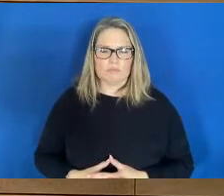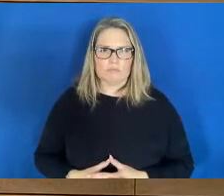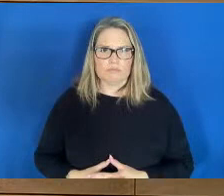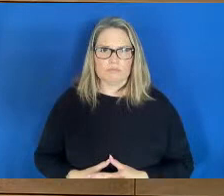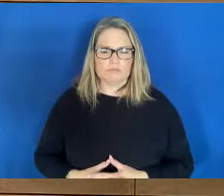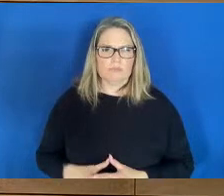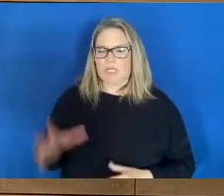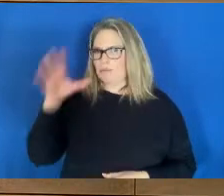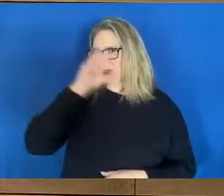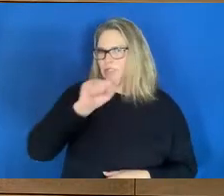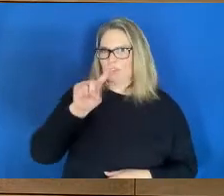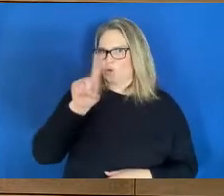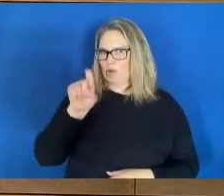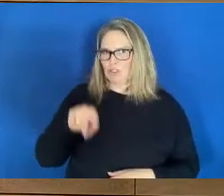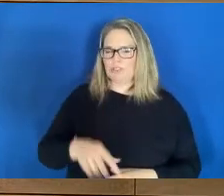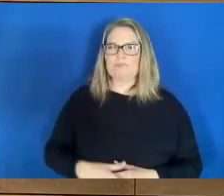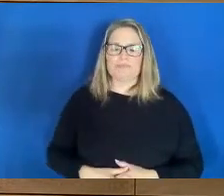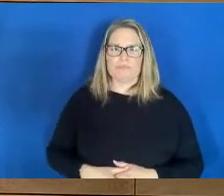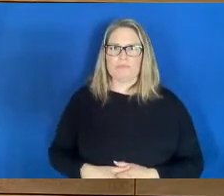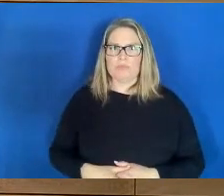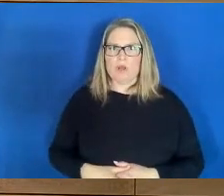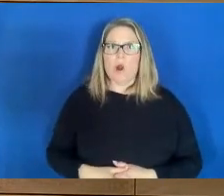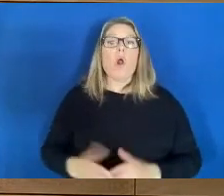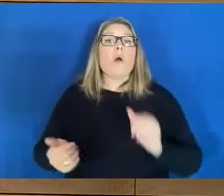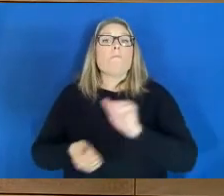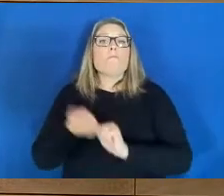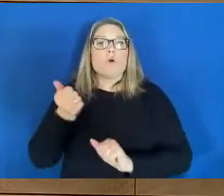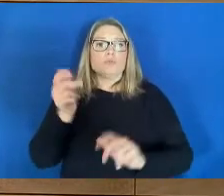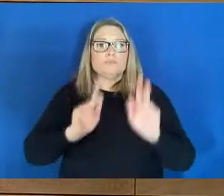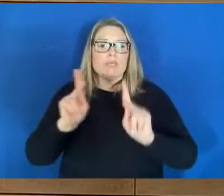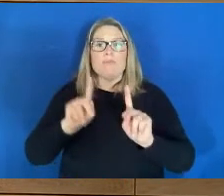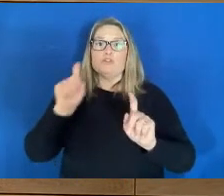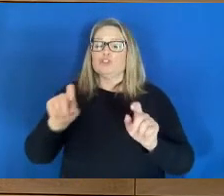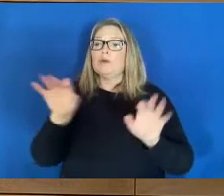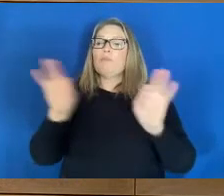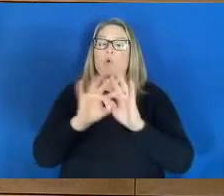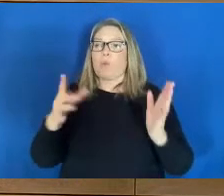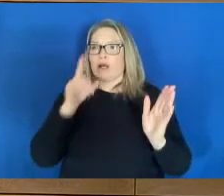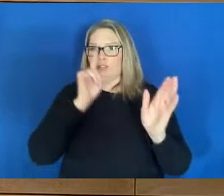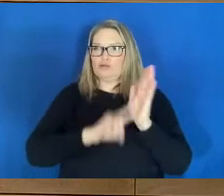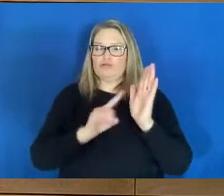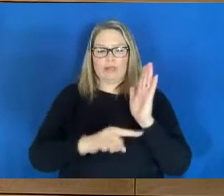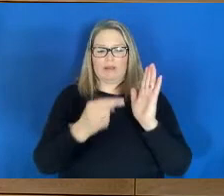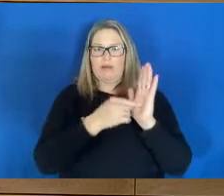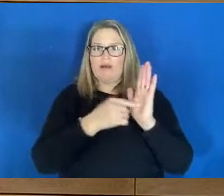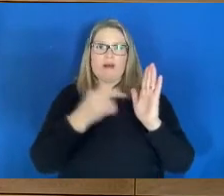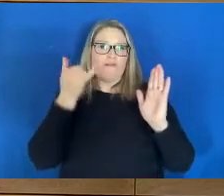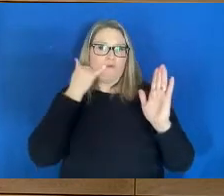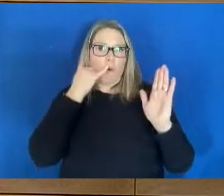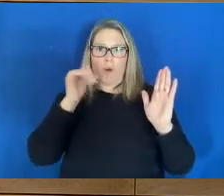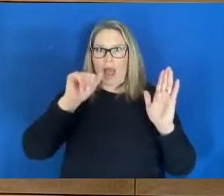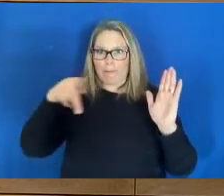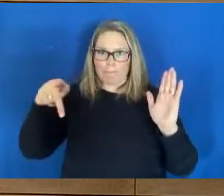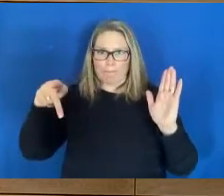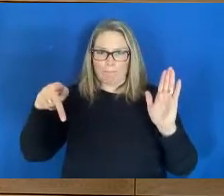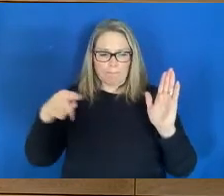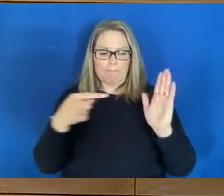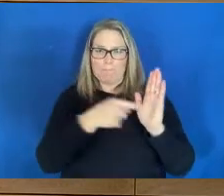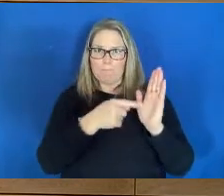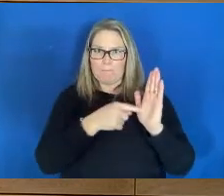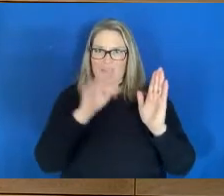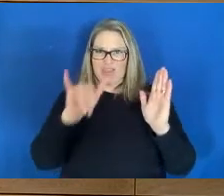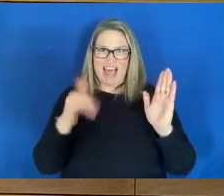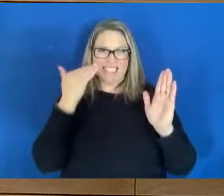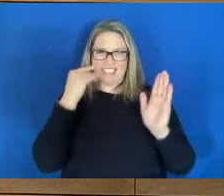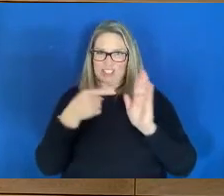I would say for the most part, people should be looking to the apps and the mobile awareness, and